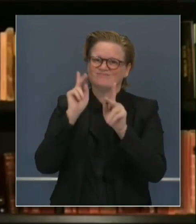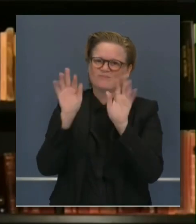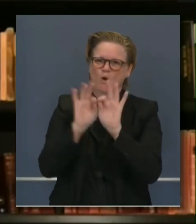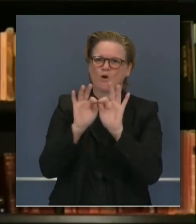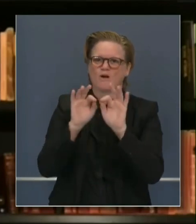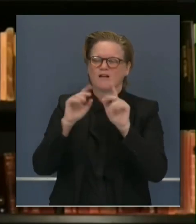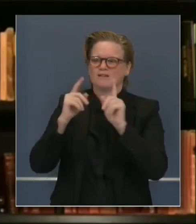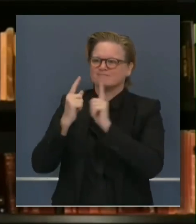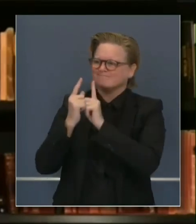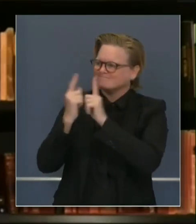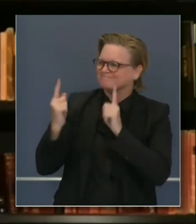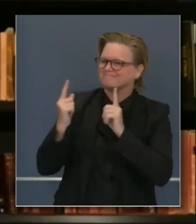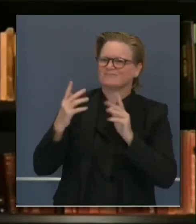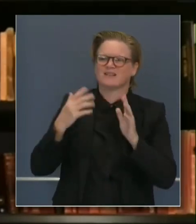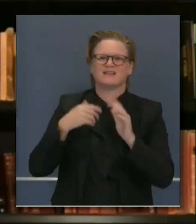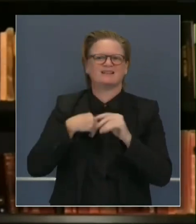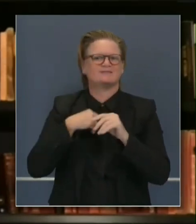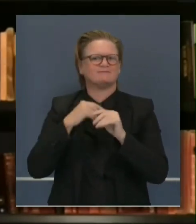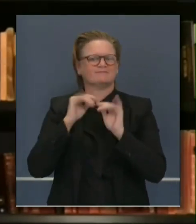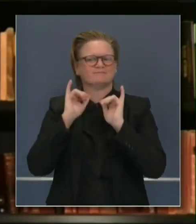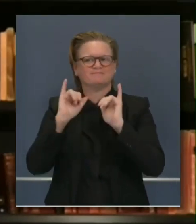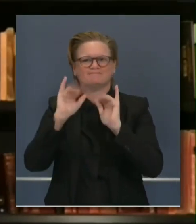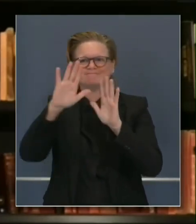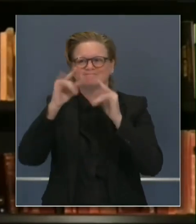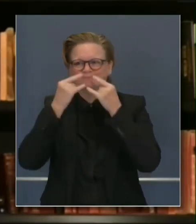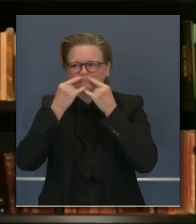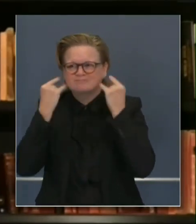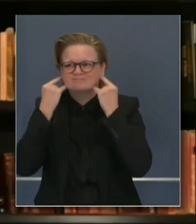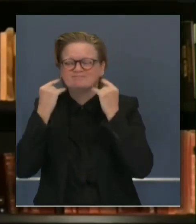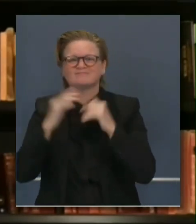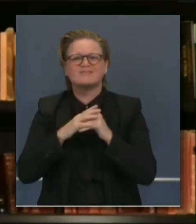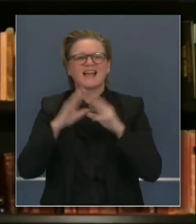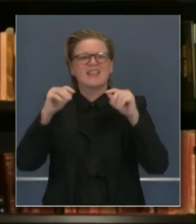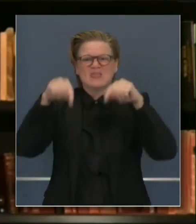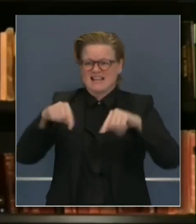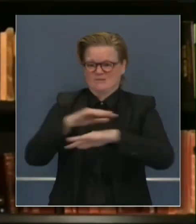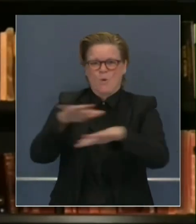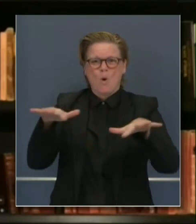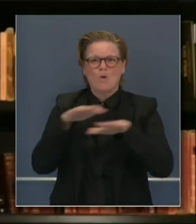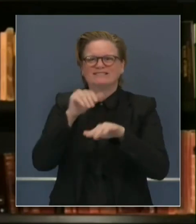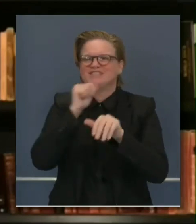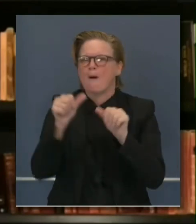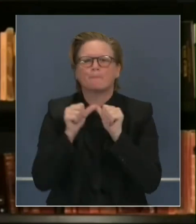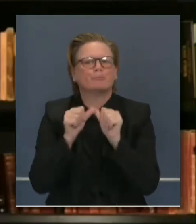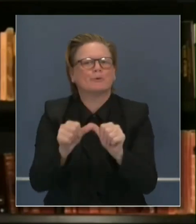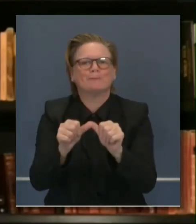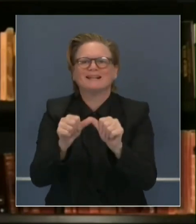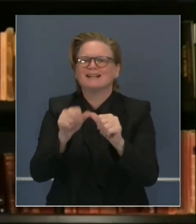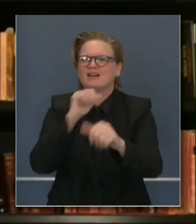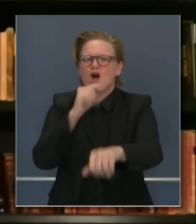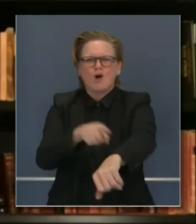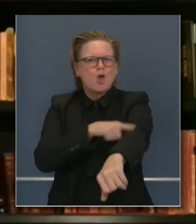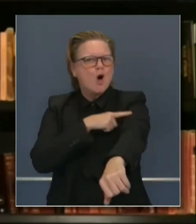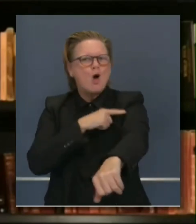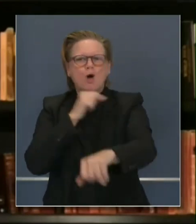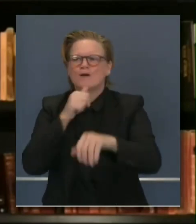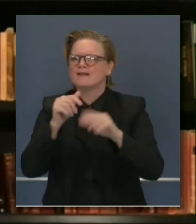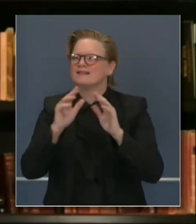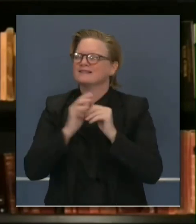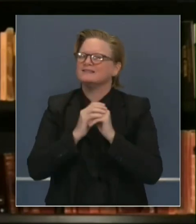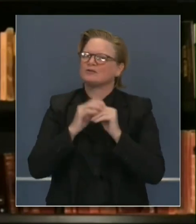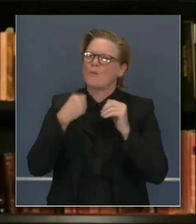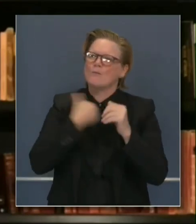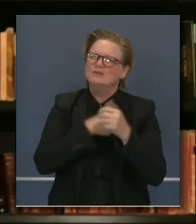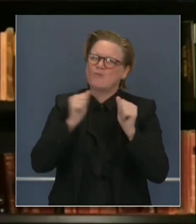any of what we are proposing today to be permanent. We are asking for everyone's indulgence to minimize the mixing,